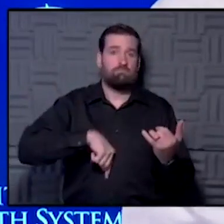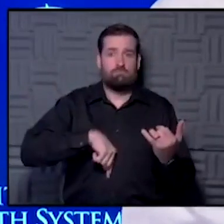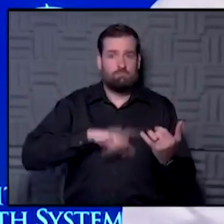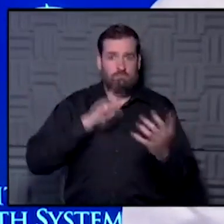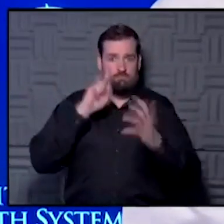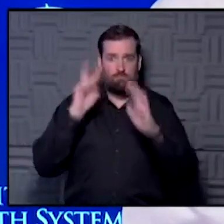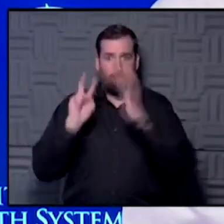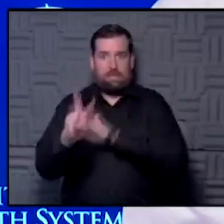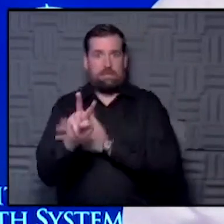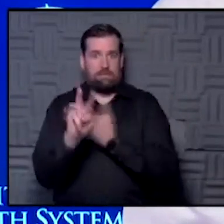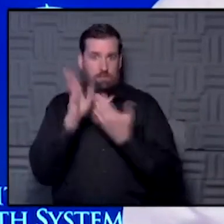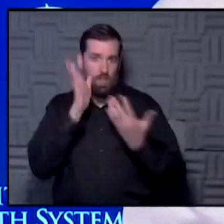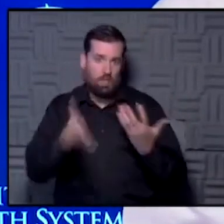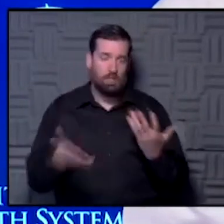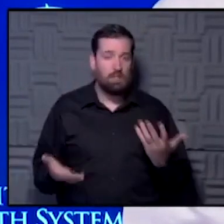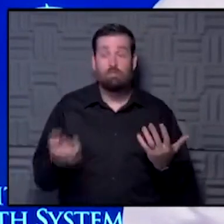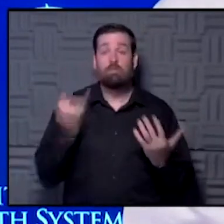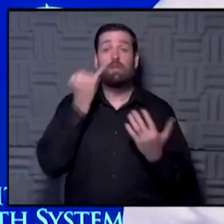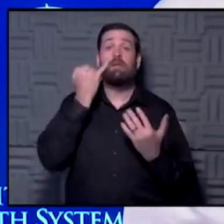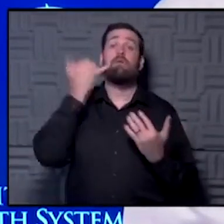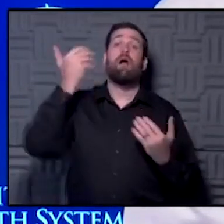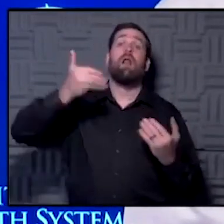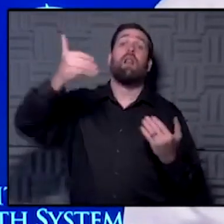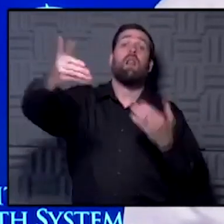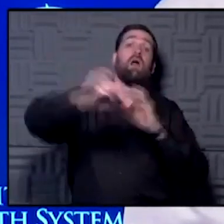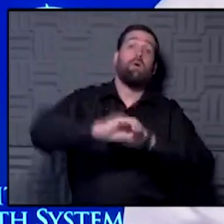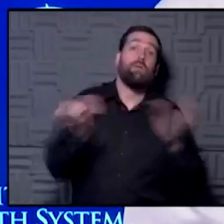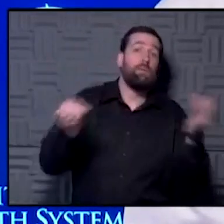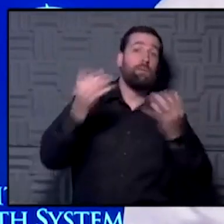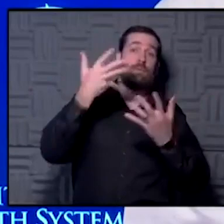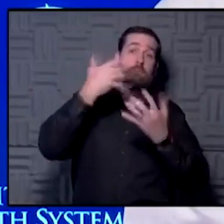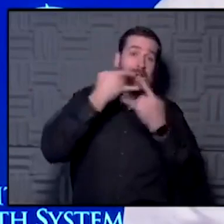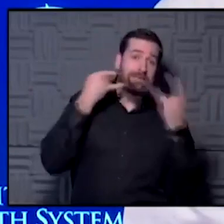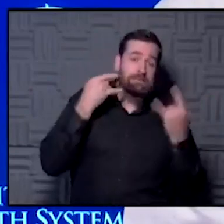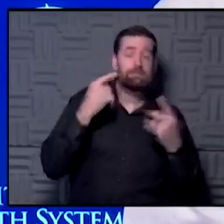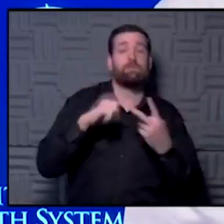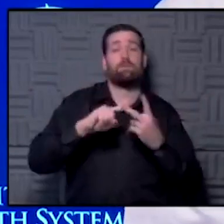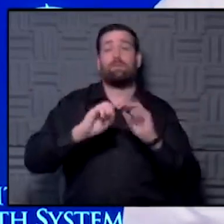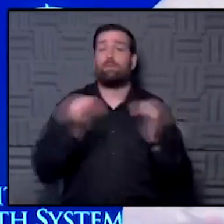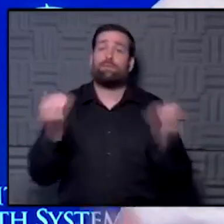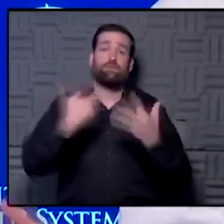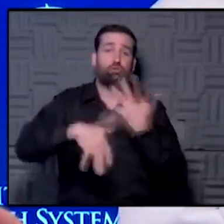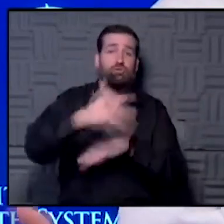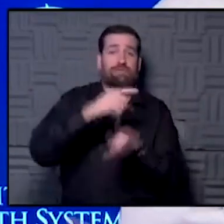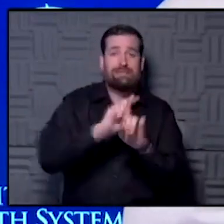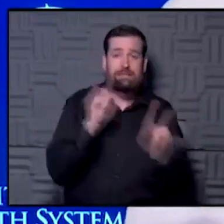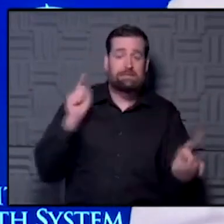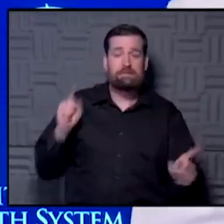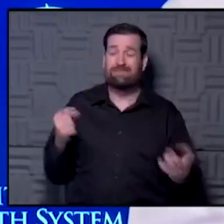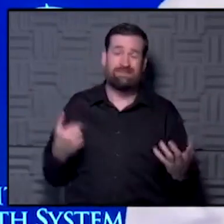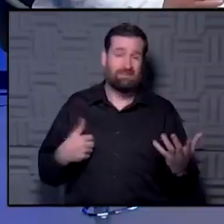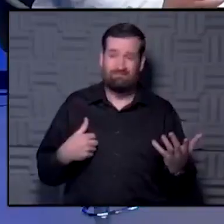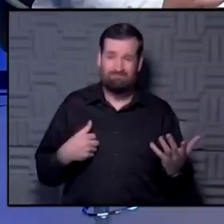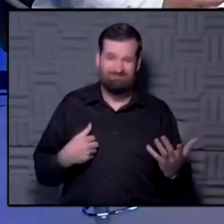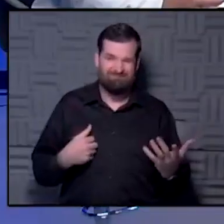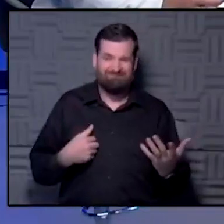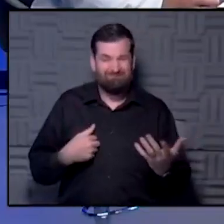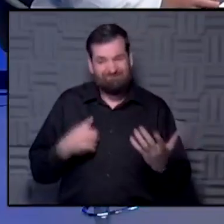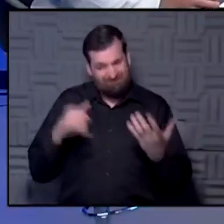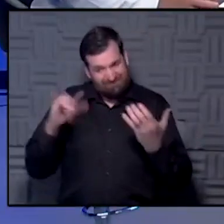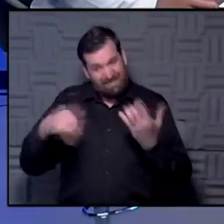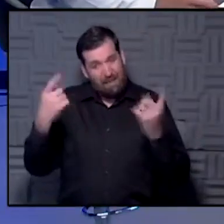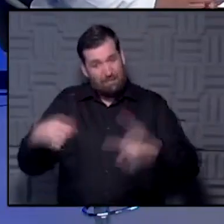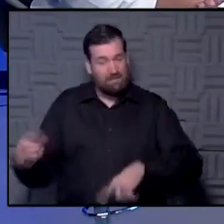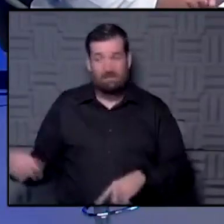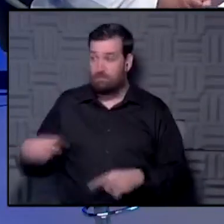did. And eventually, if you don't wear a mask and you don't socially distance, this is when you get into trouble. So I don't think, and I look at my team, I don't think we're going to learn anything